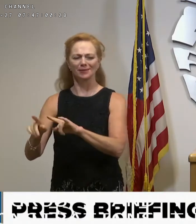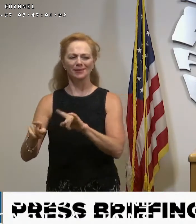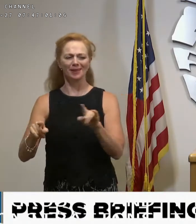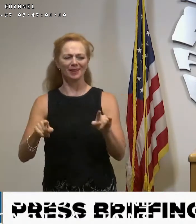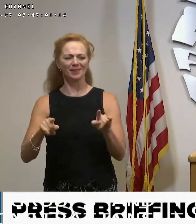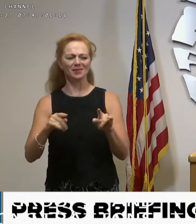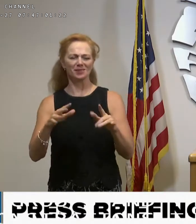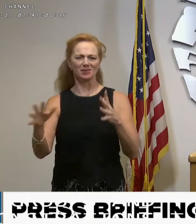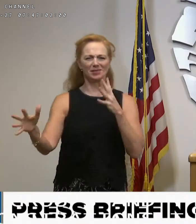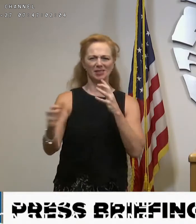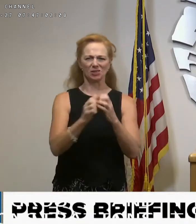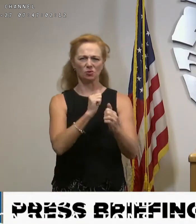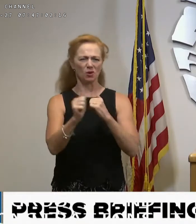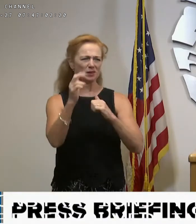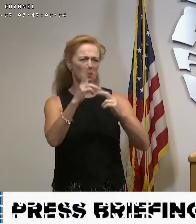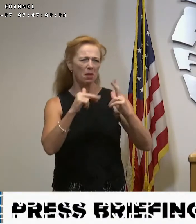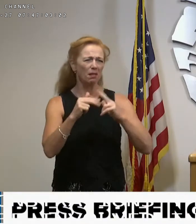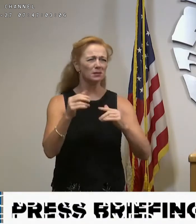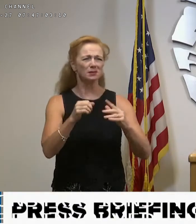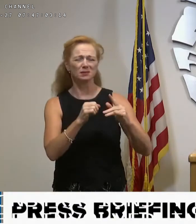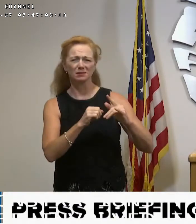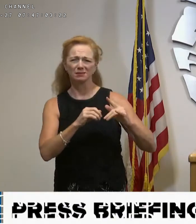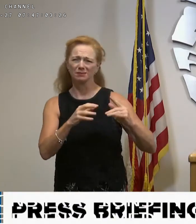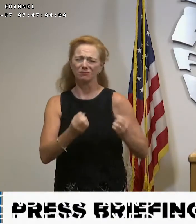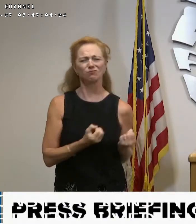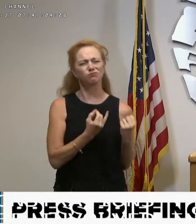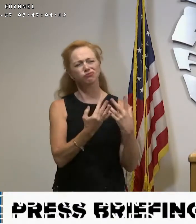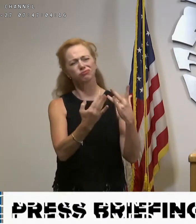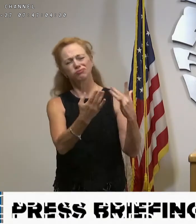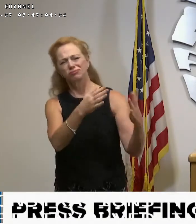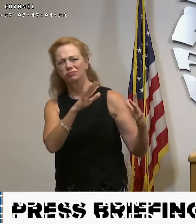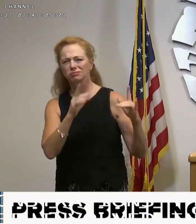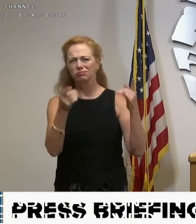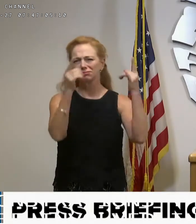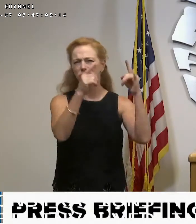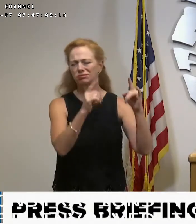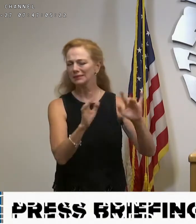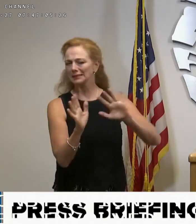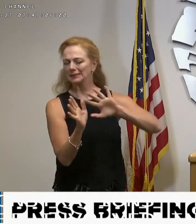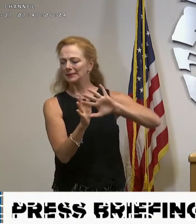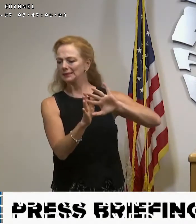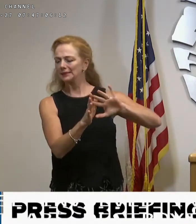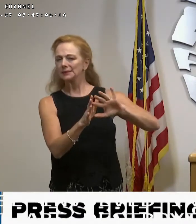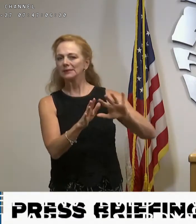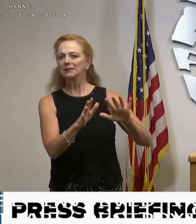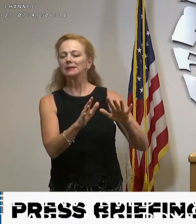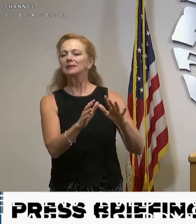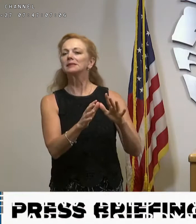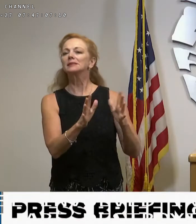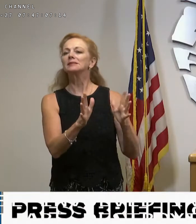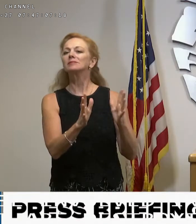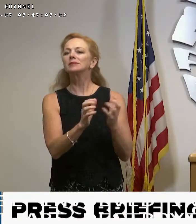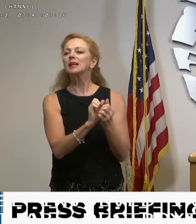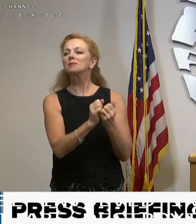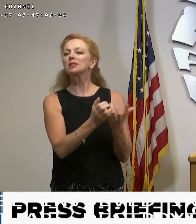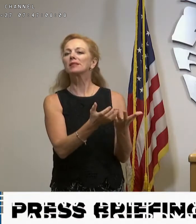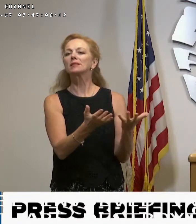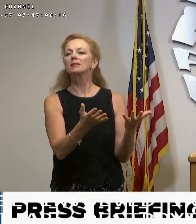that are destroying property and setting things on fire and